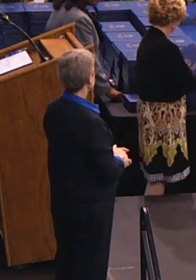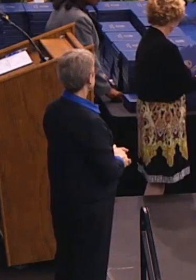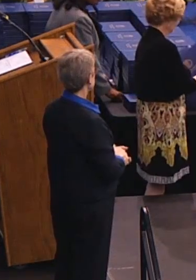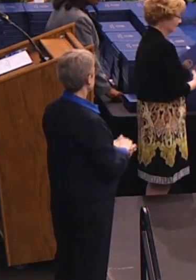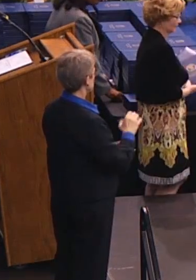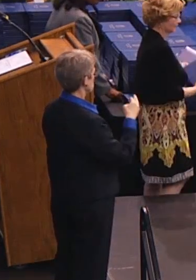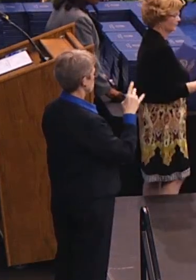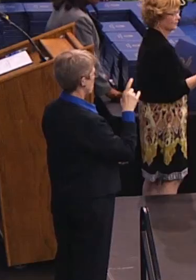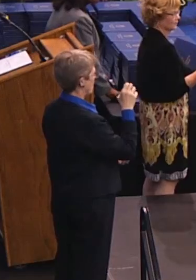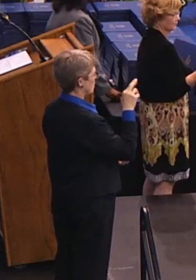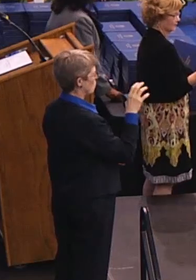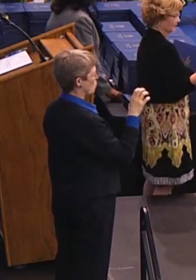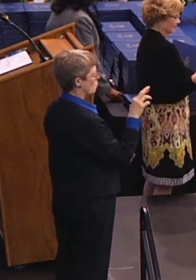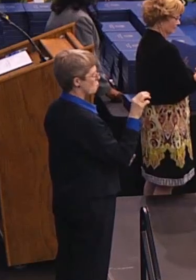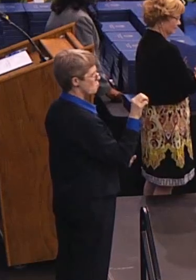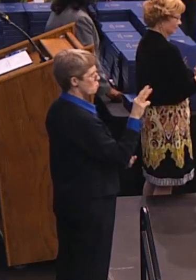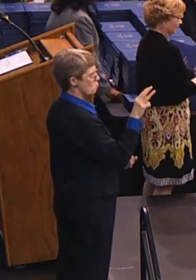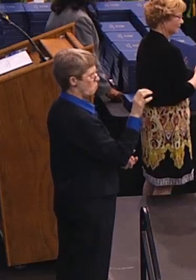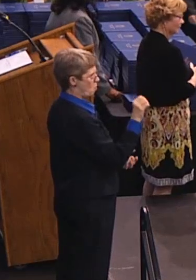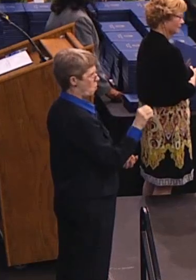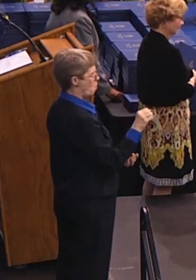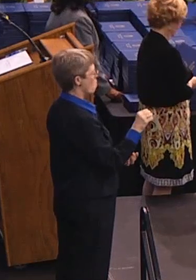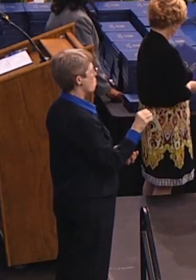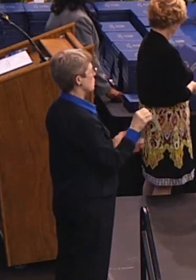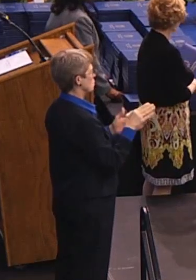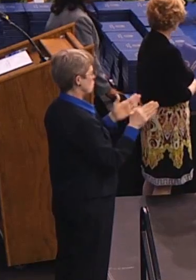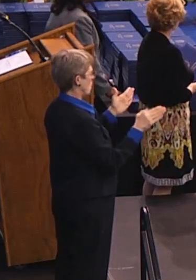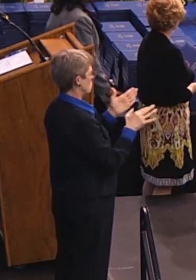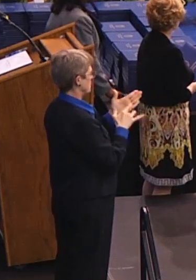Chandler Megan Crow, General Studies, summa cum laude.